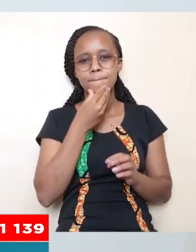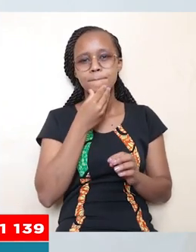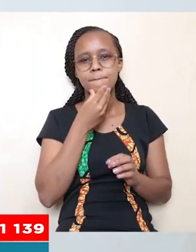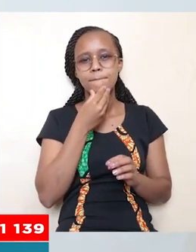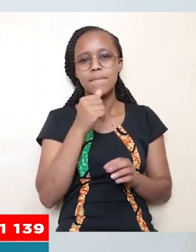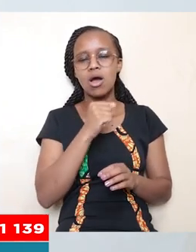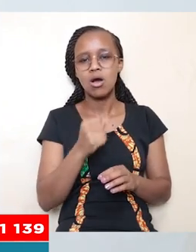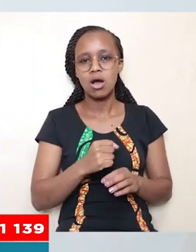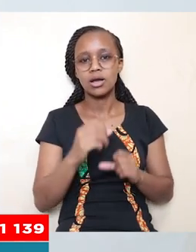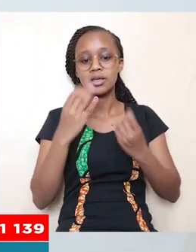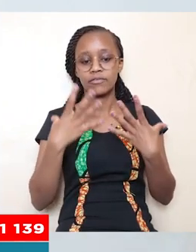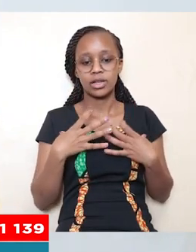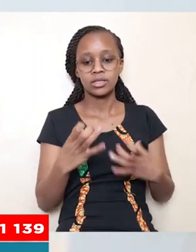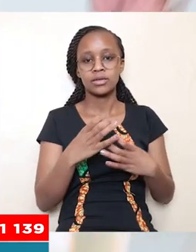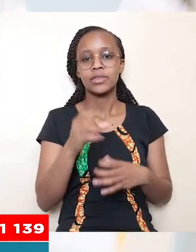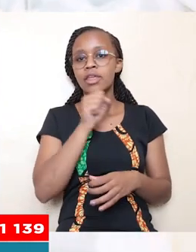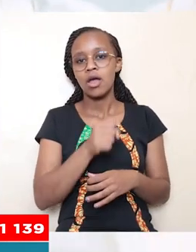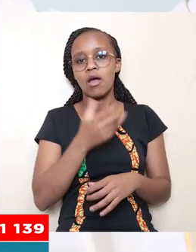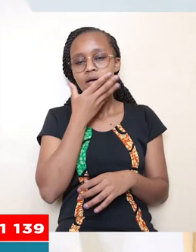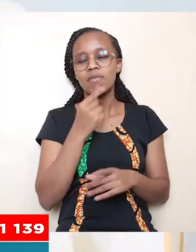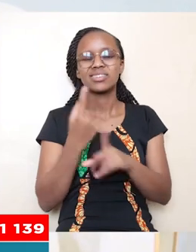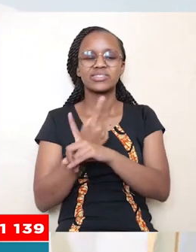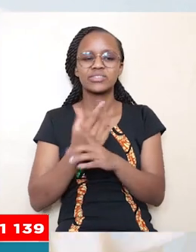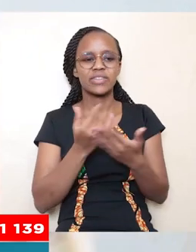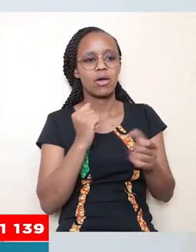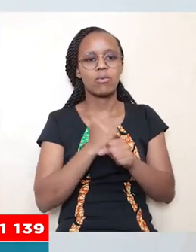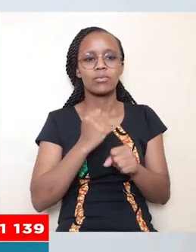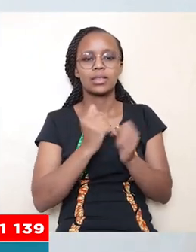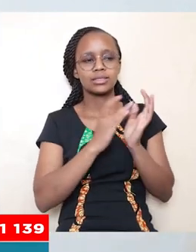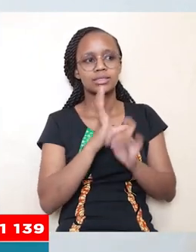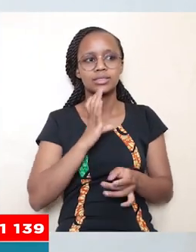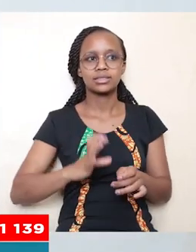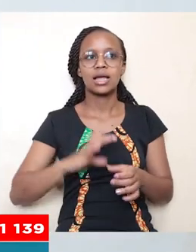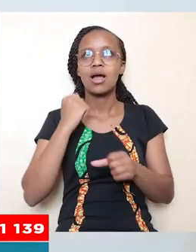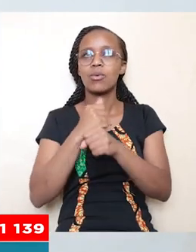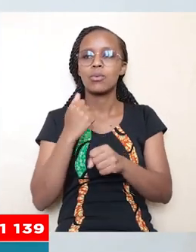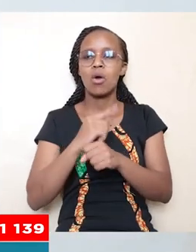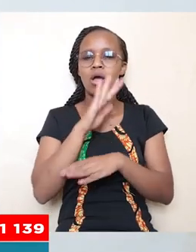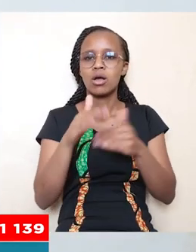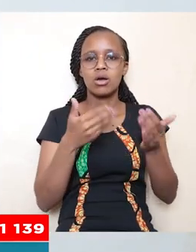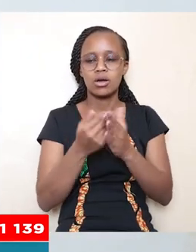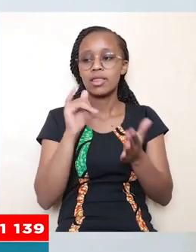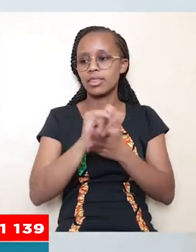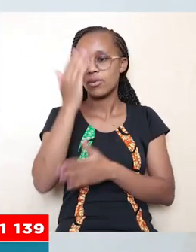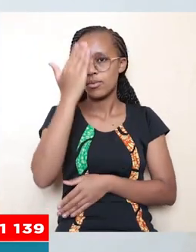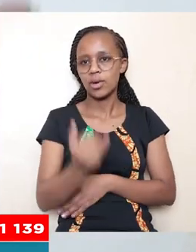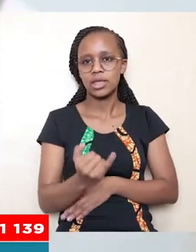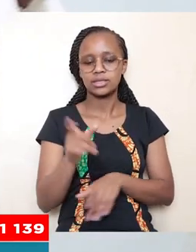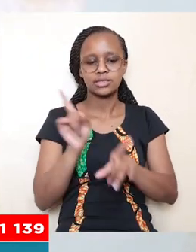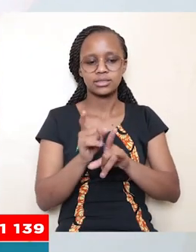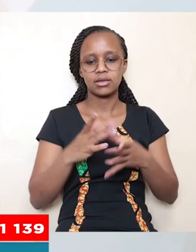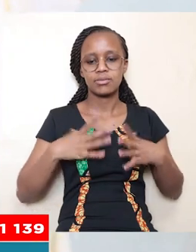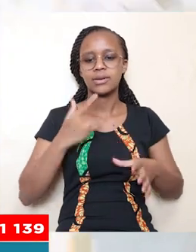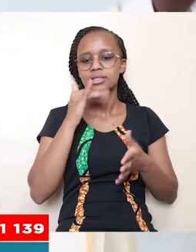hawapeanagi wealth. Mababu hawafanyagi hivi na vile. Jesus Christ does. That is why hata